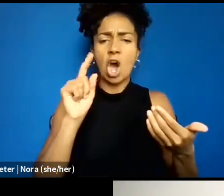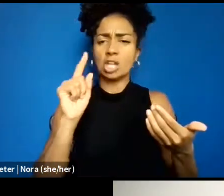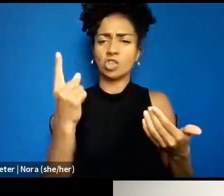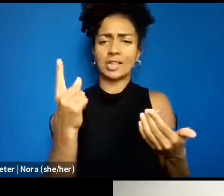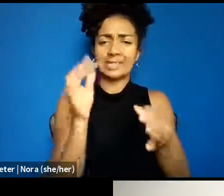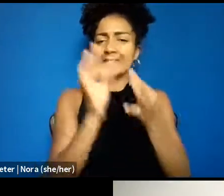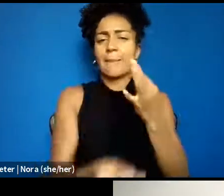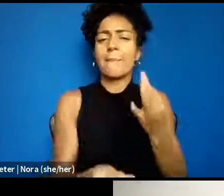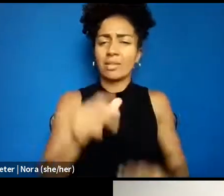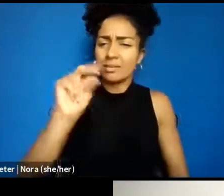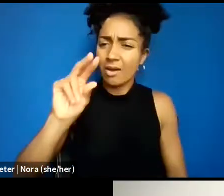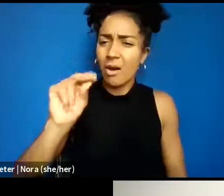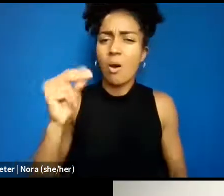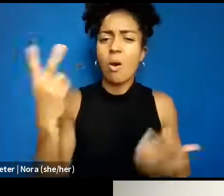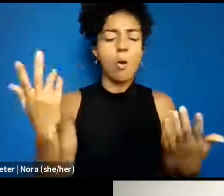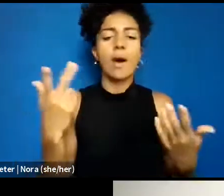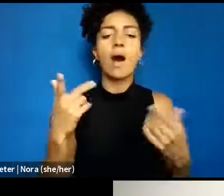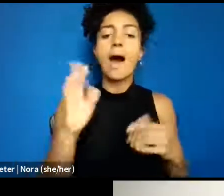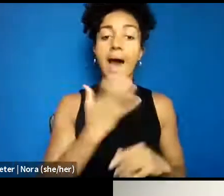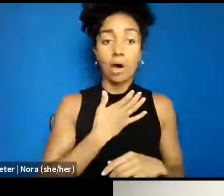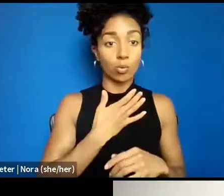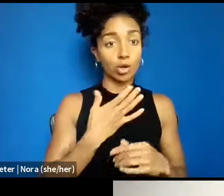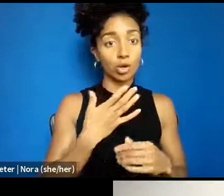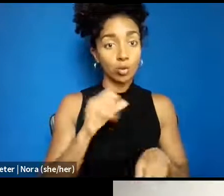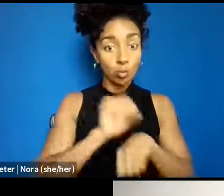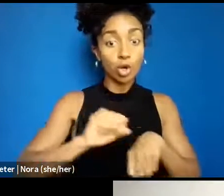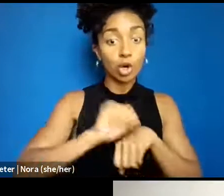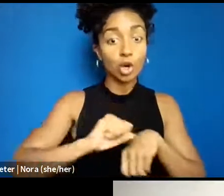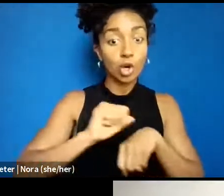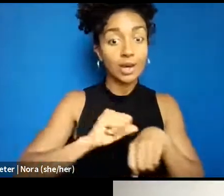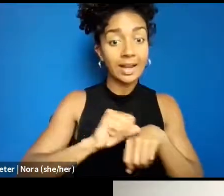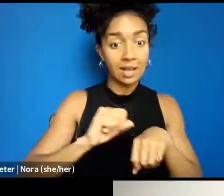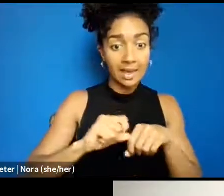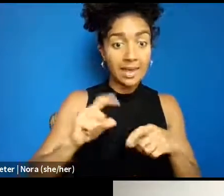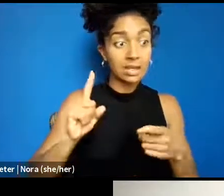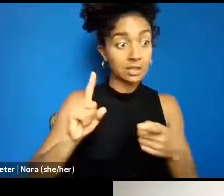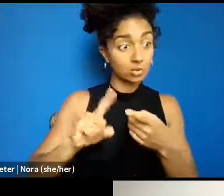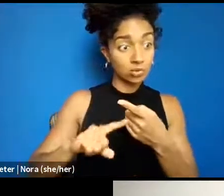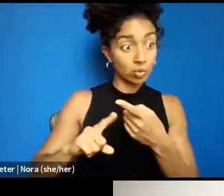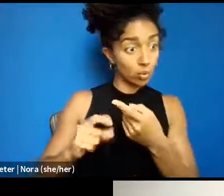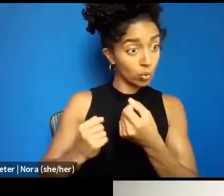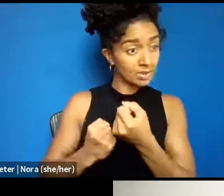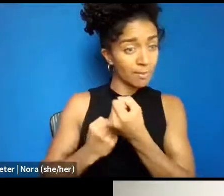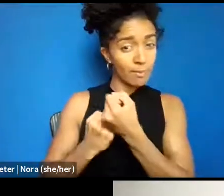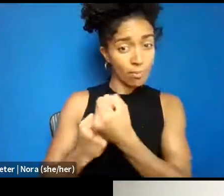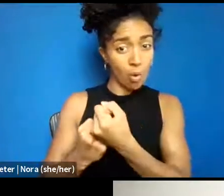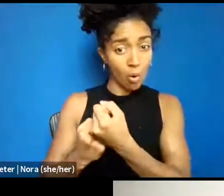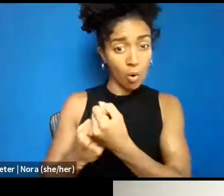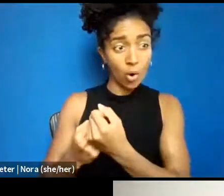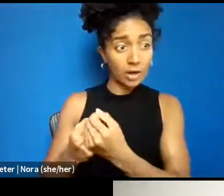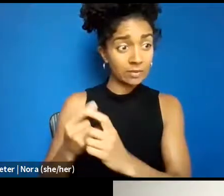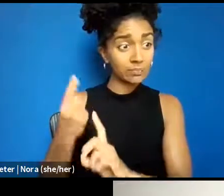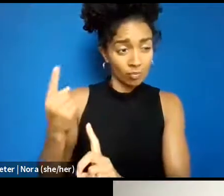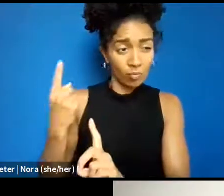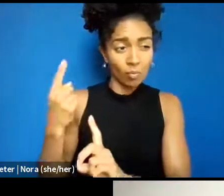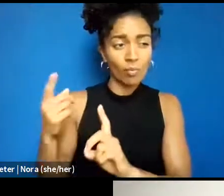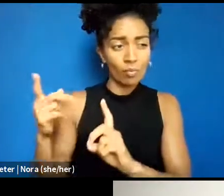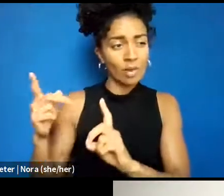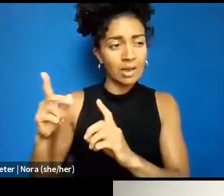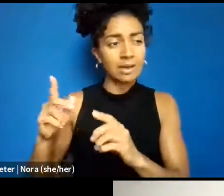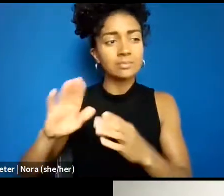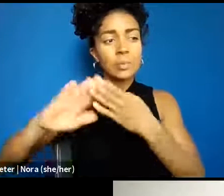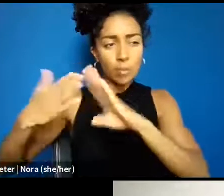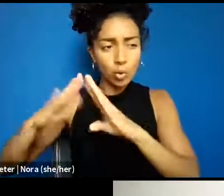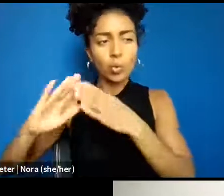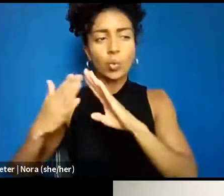is on behalf of one community. And that's okay. And that's okay. But the hope is that we continue to learn and expand our